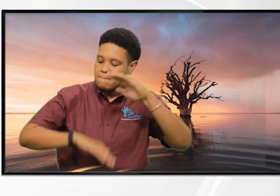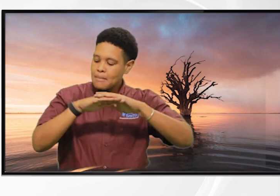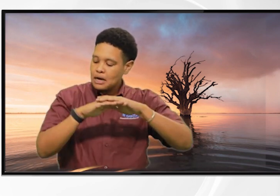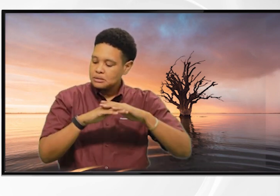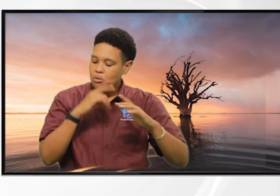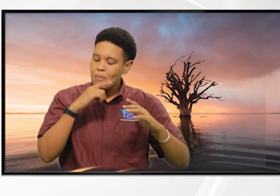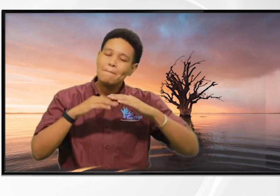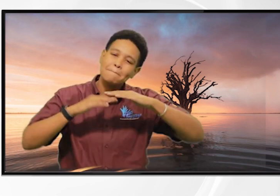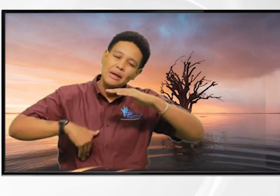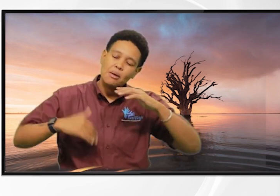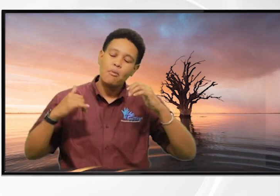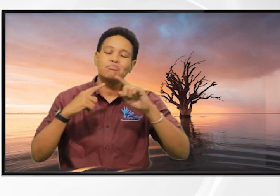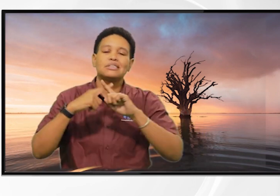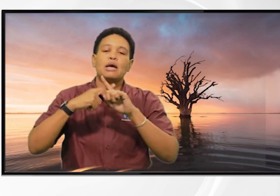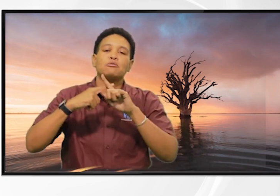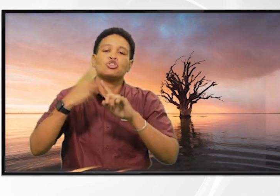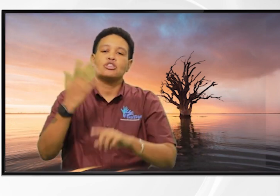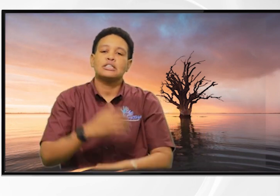minimum temperatures.